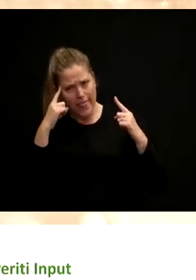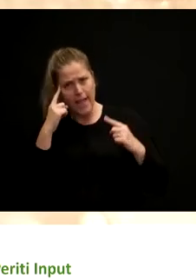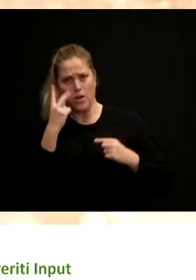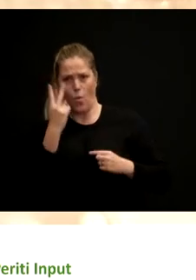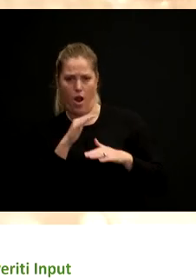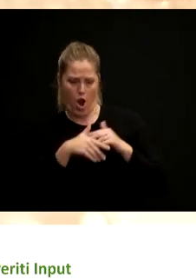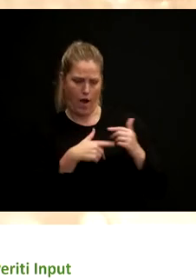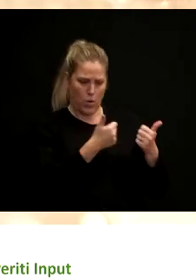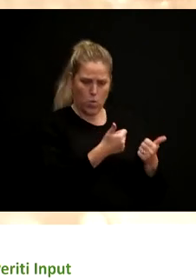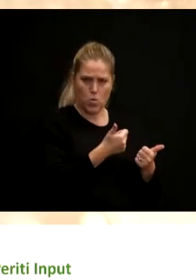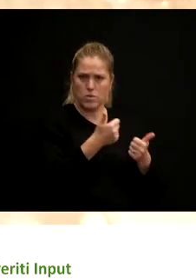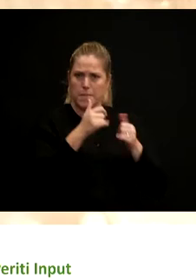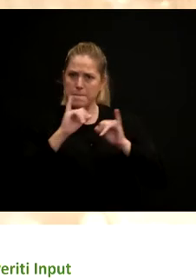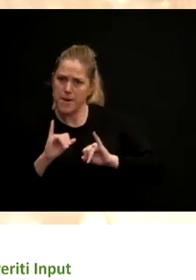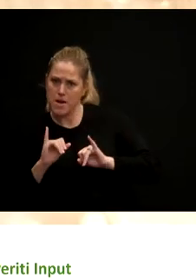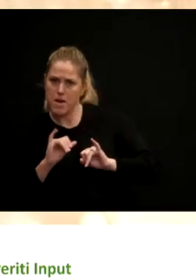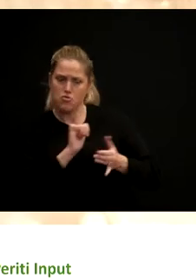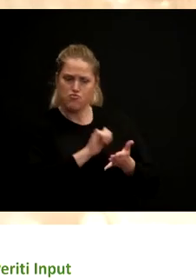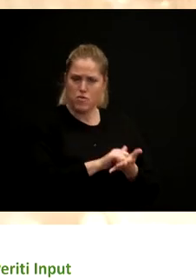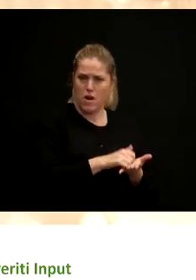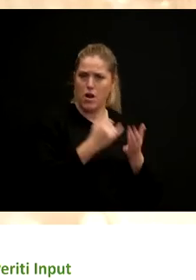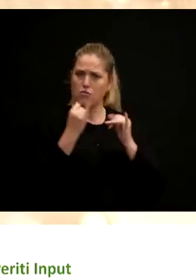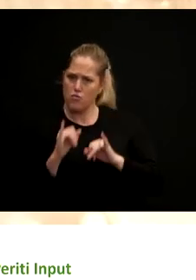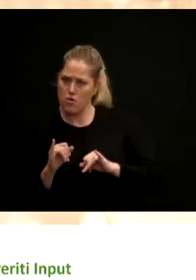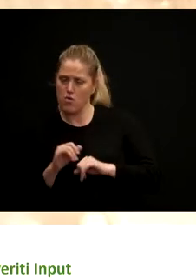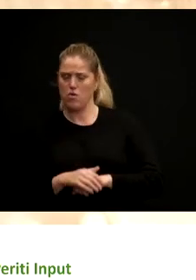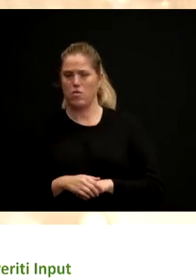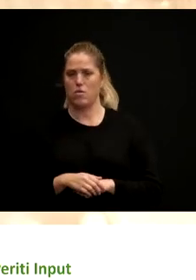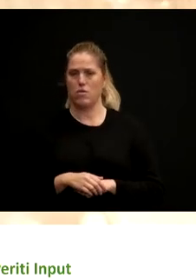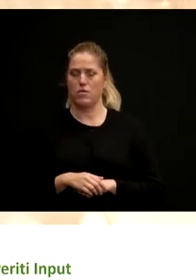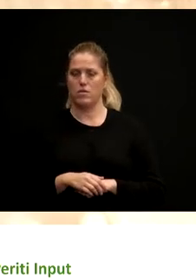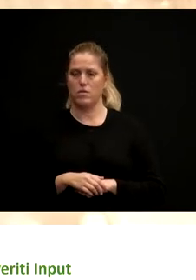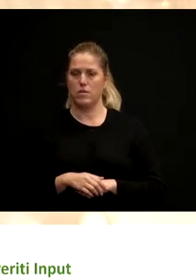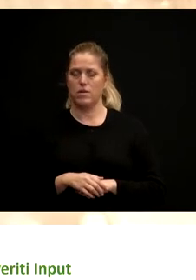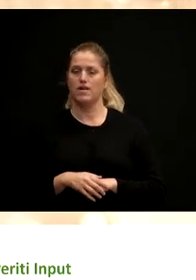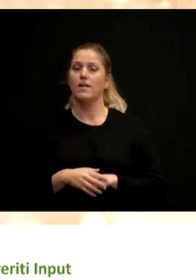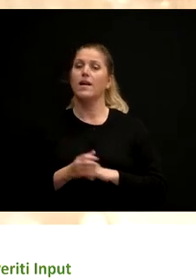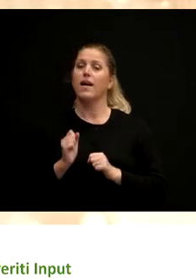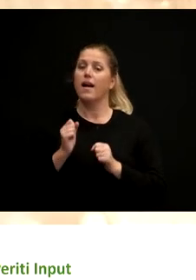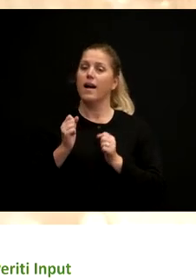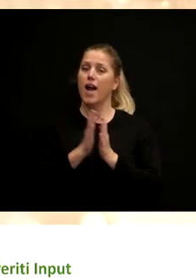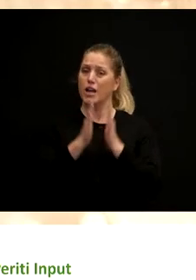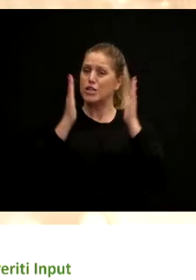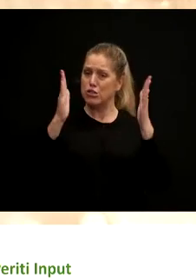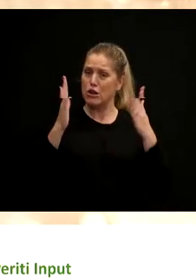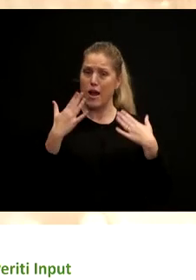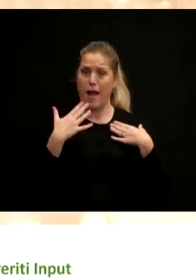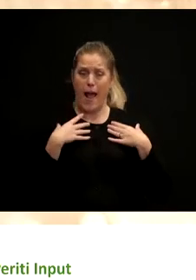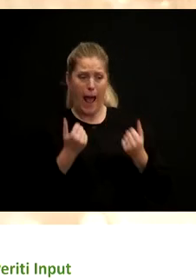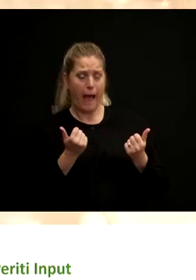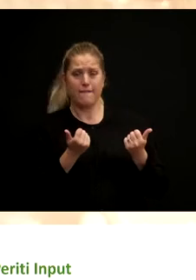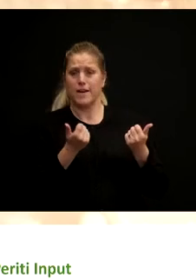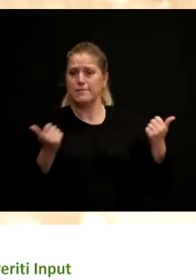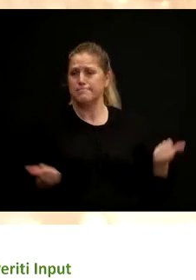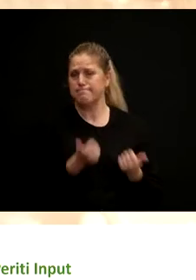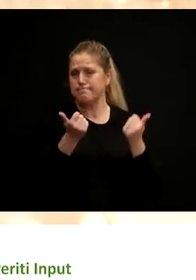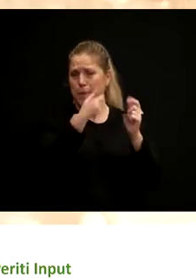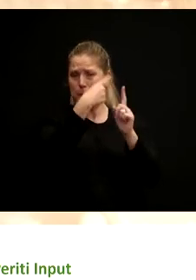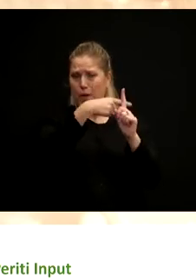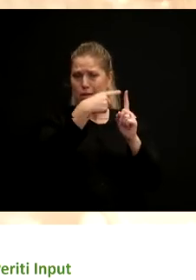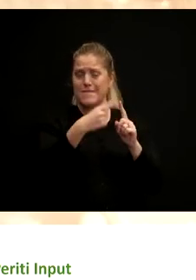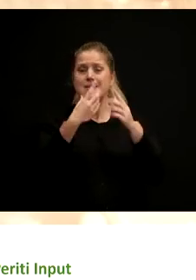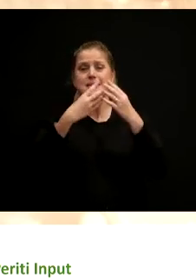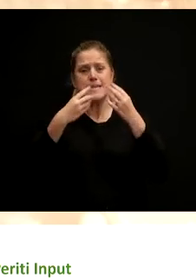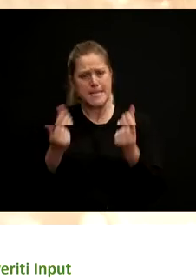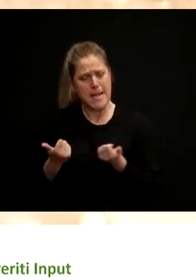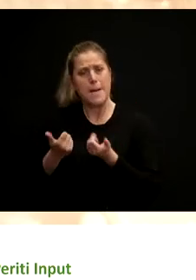freedom, fan its flame within us, and courageously share it. Such